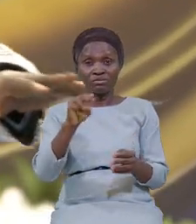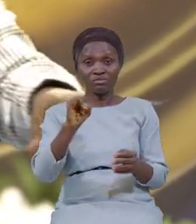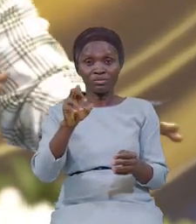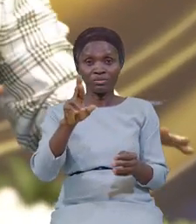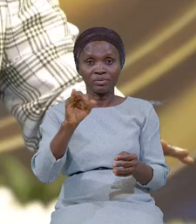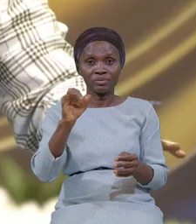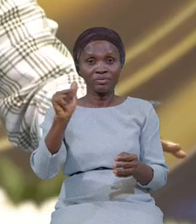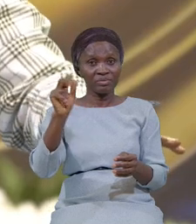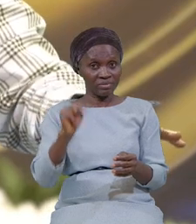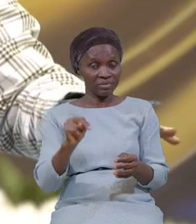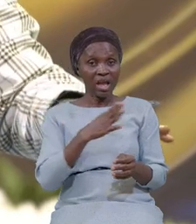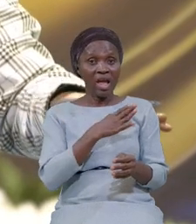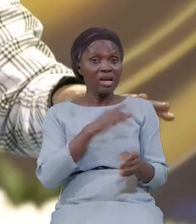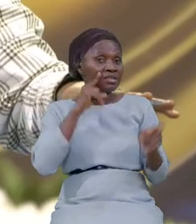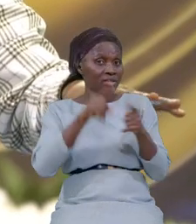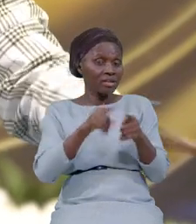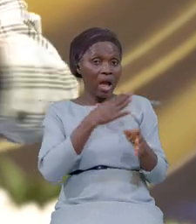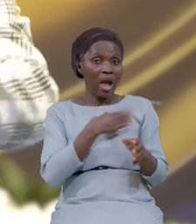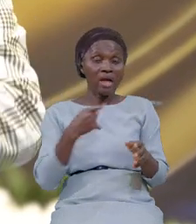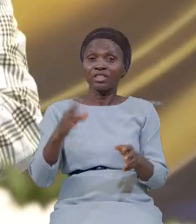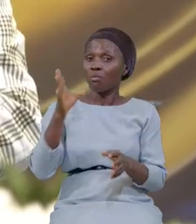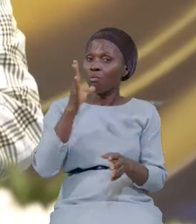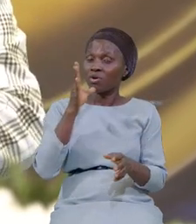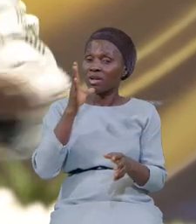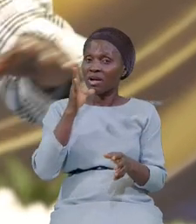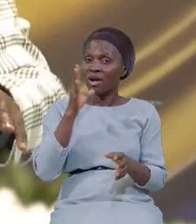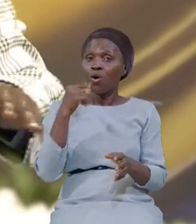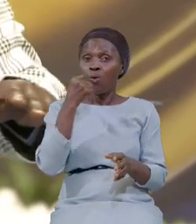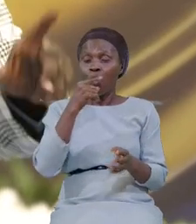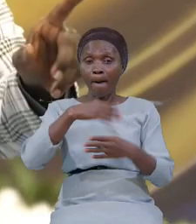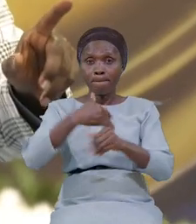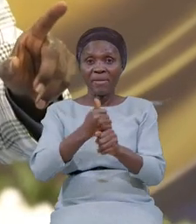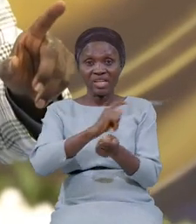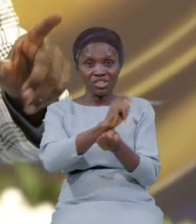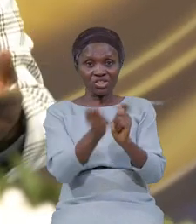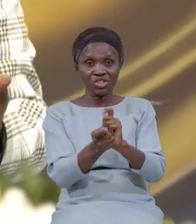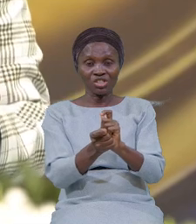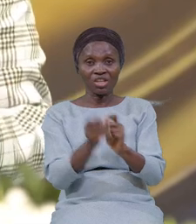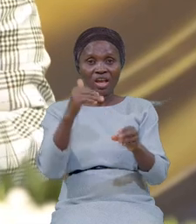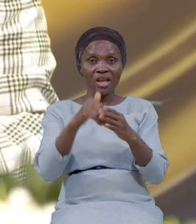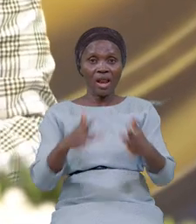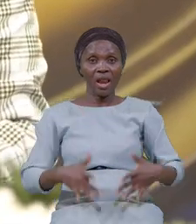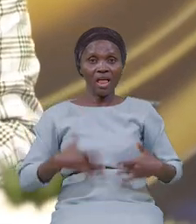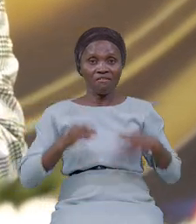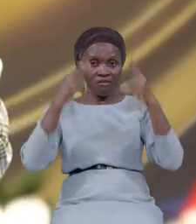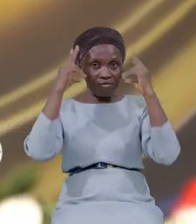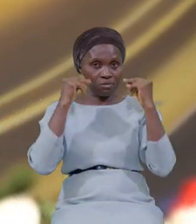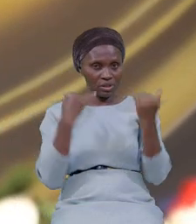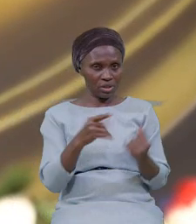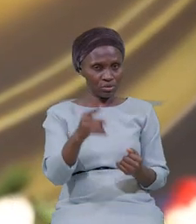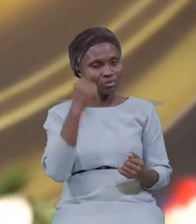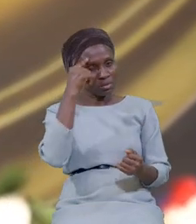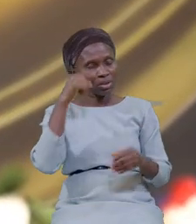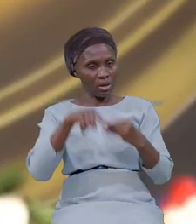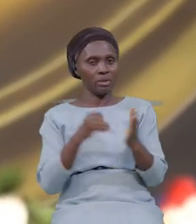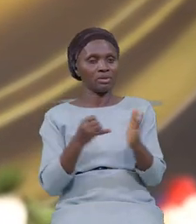the change for Moses. But think about it. Had they made the change